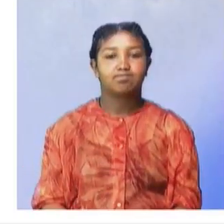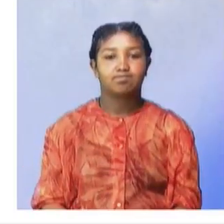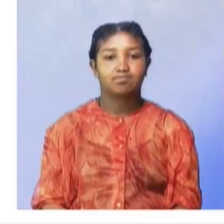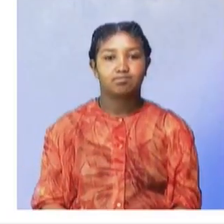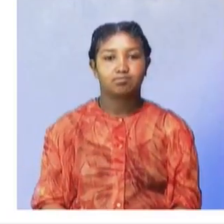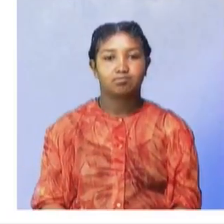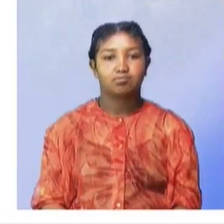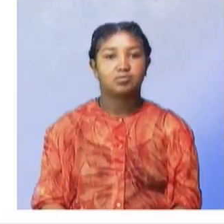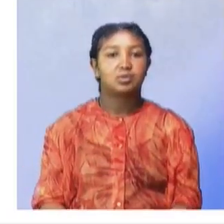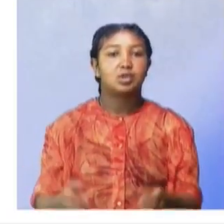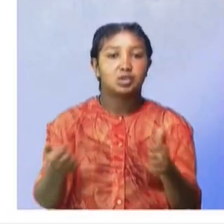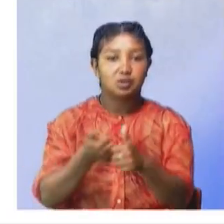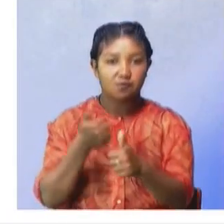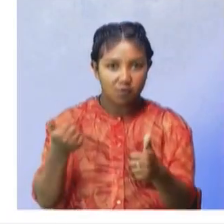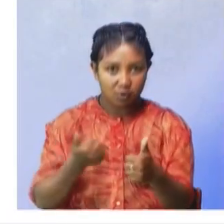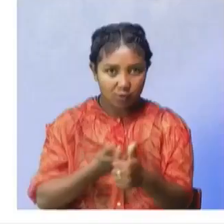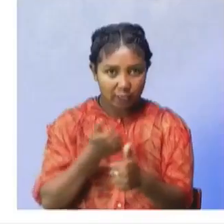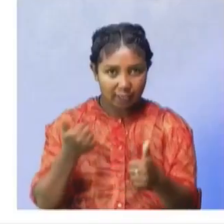the following